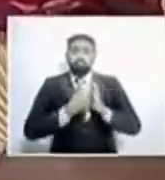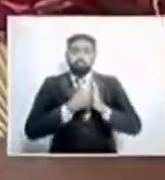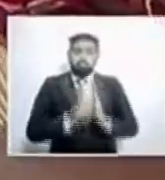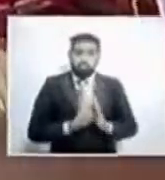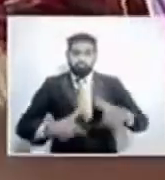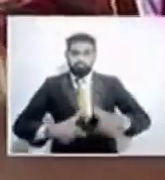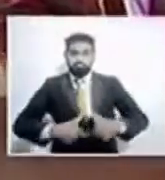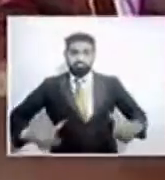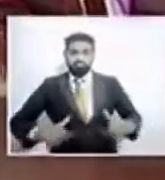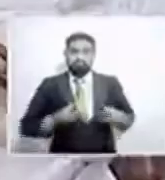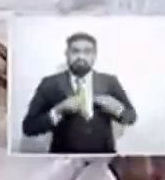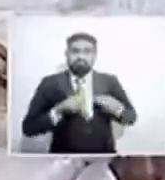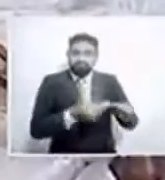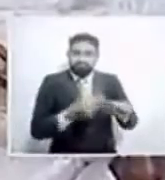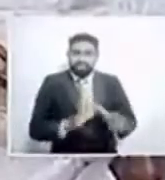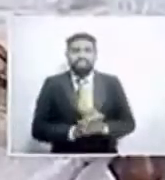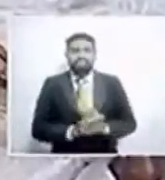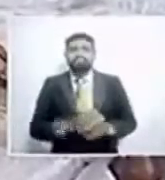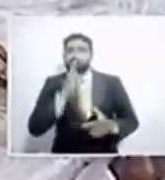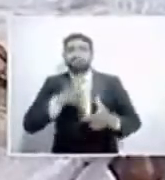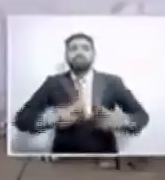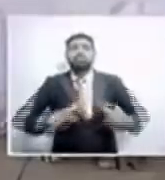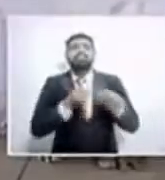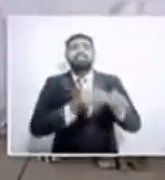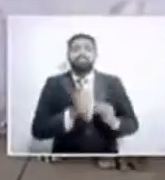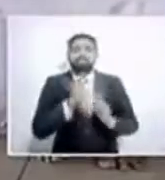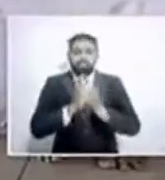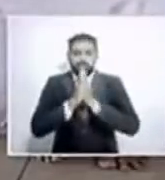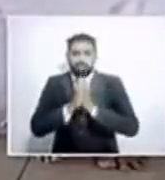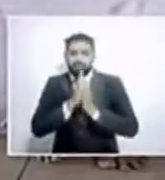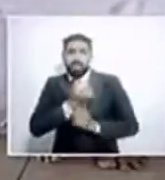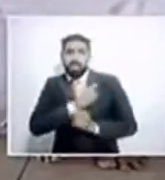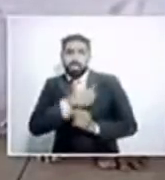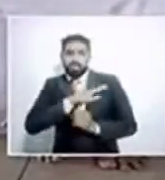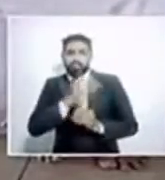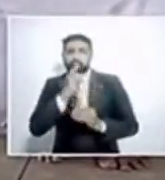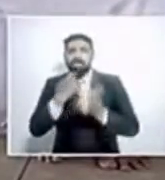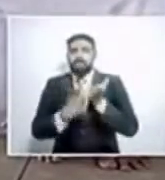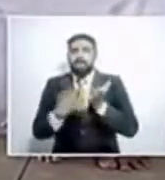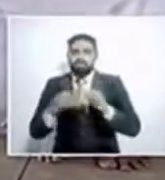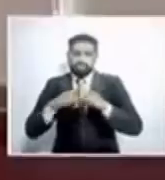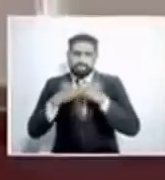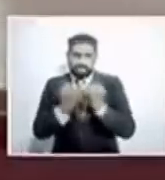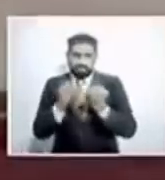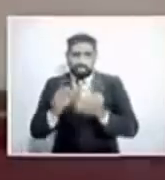title by the chief prelate of the Sri Lanka Ramanya sect, Most Venerable Makuleve Sri Vimala Thero.